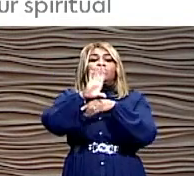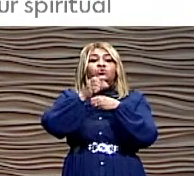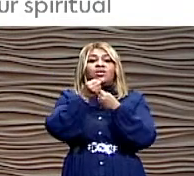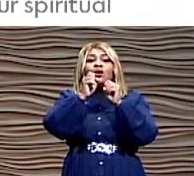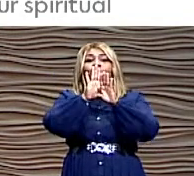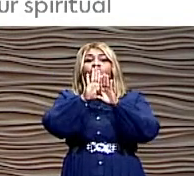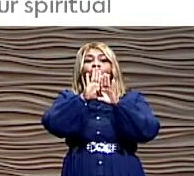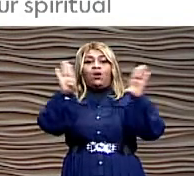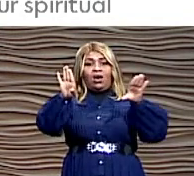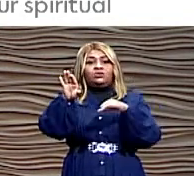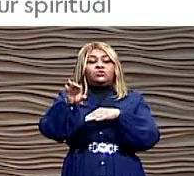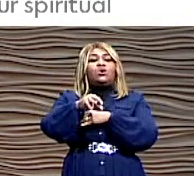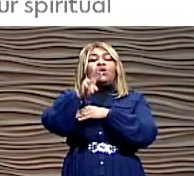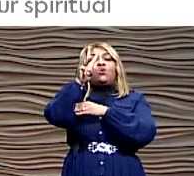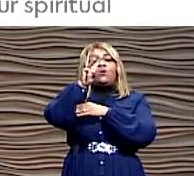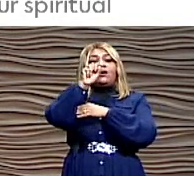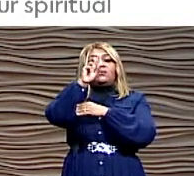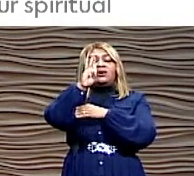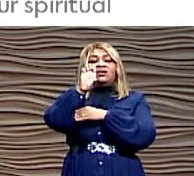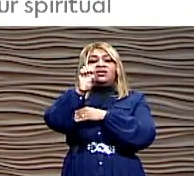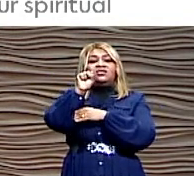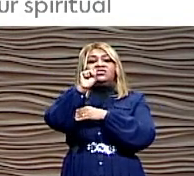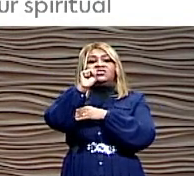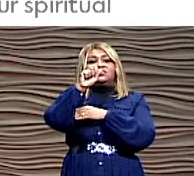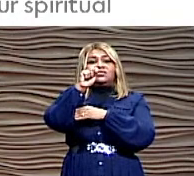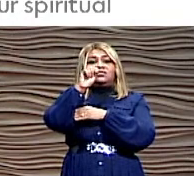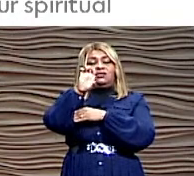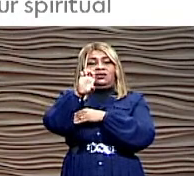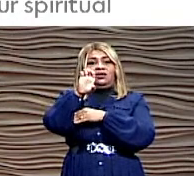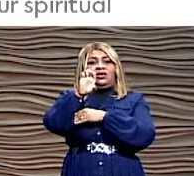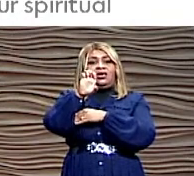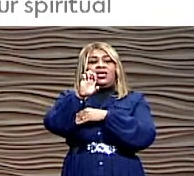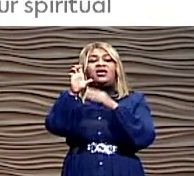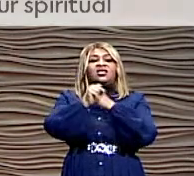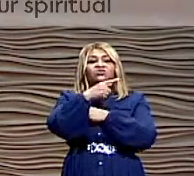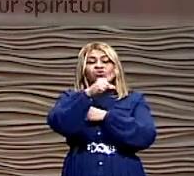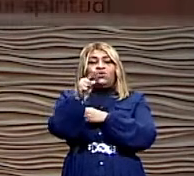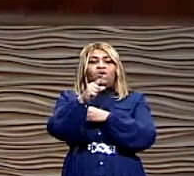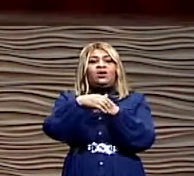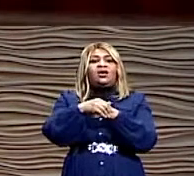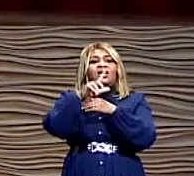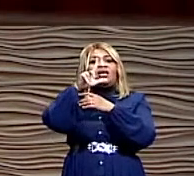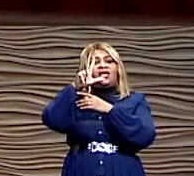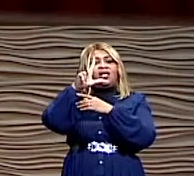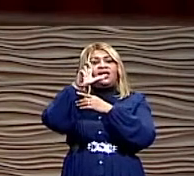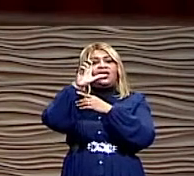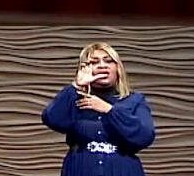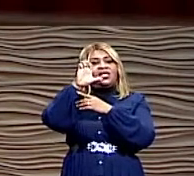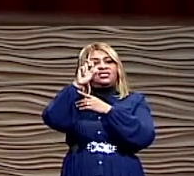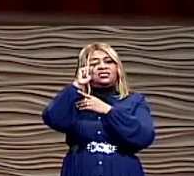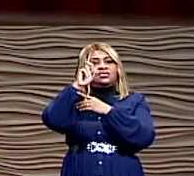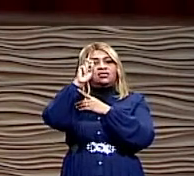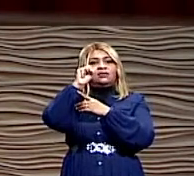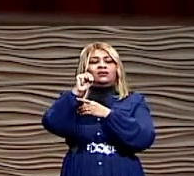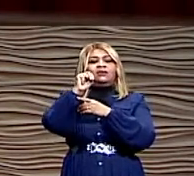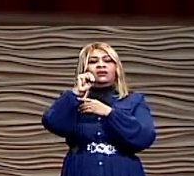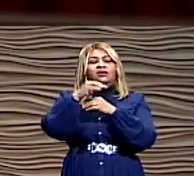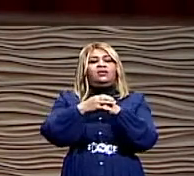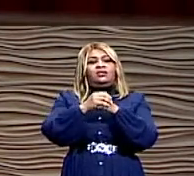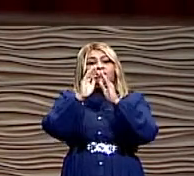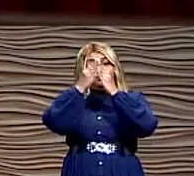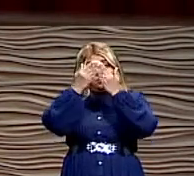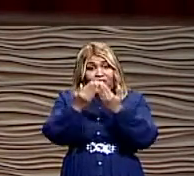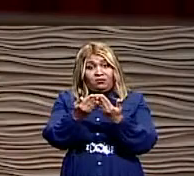and download the Lenten version. And if you haven't begun already, guess what? It is a great time to